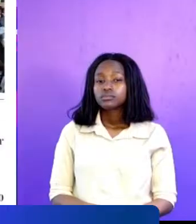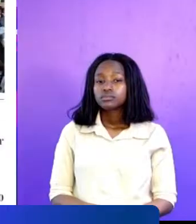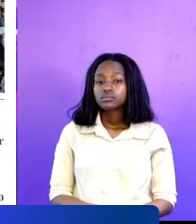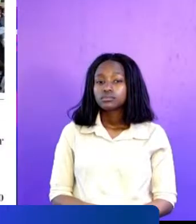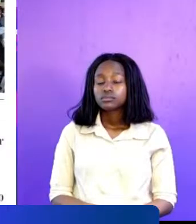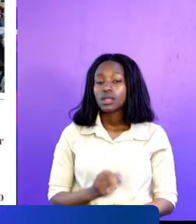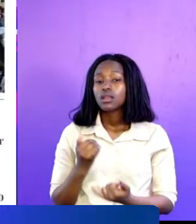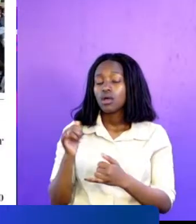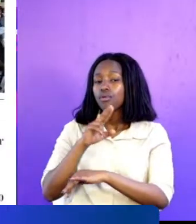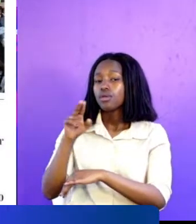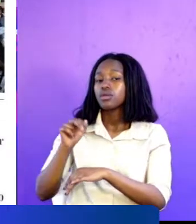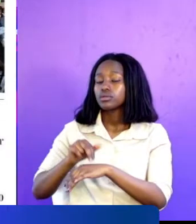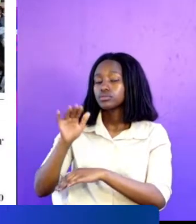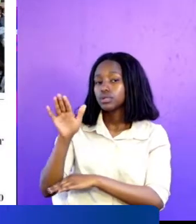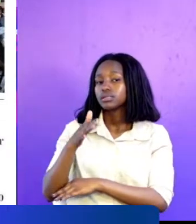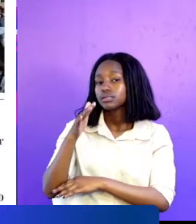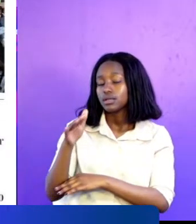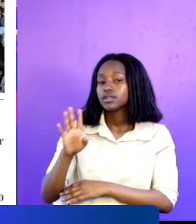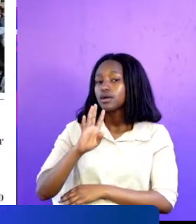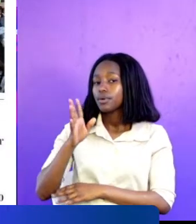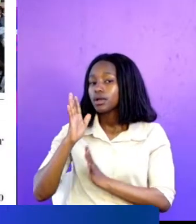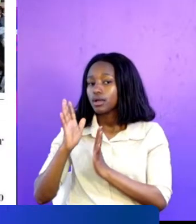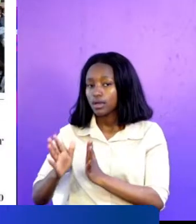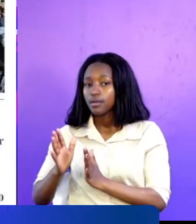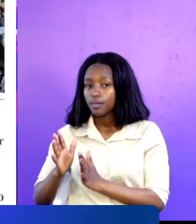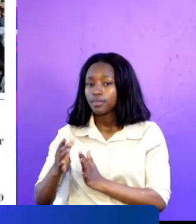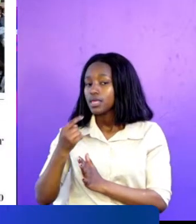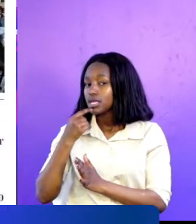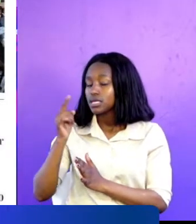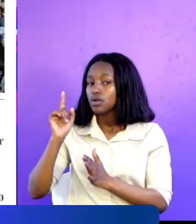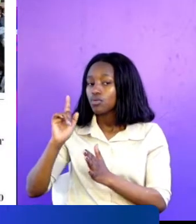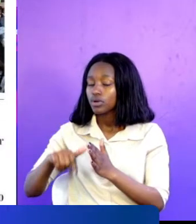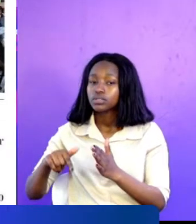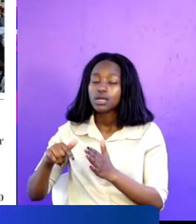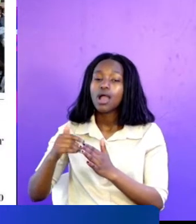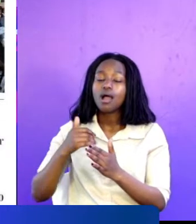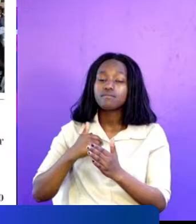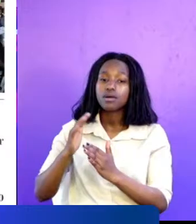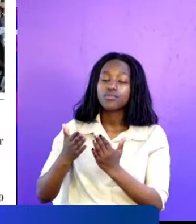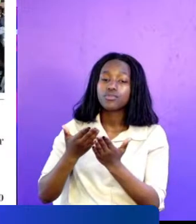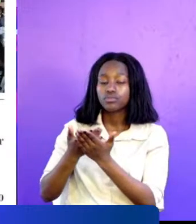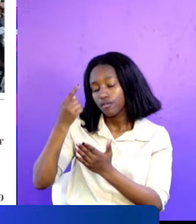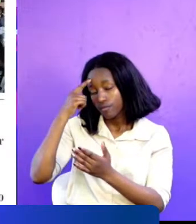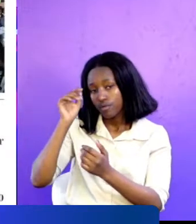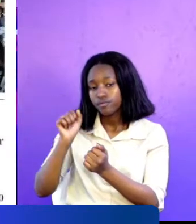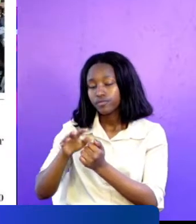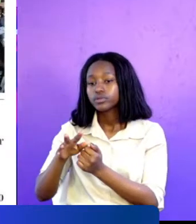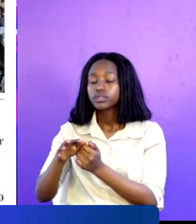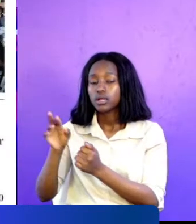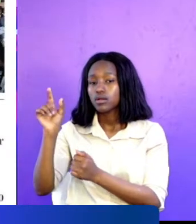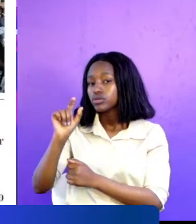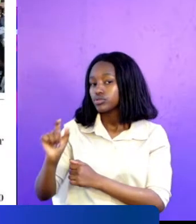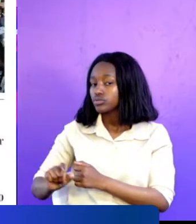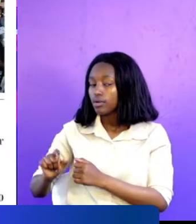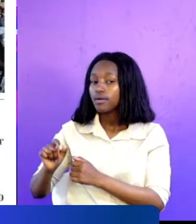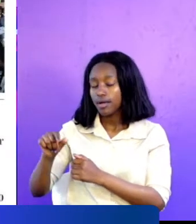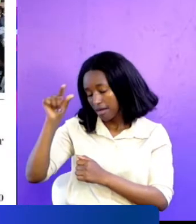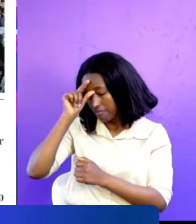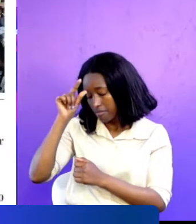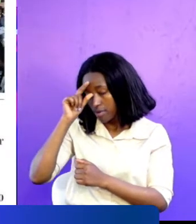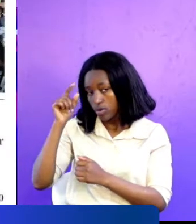National Assembly Speaker Moses Wetangula recalls how proposal for 14 regional governments was discarded during